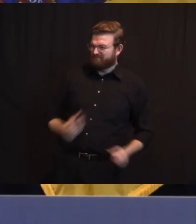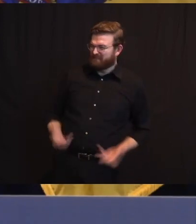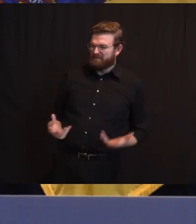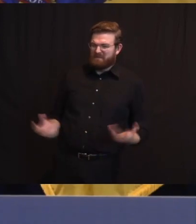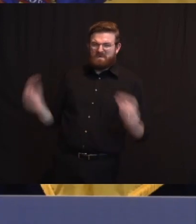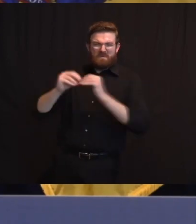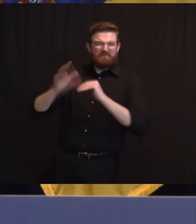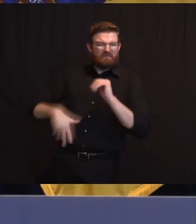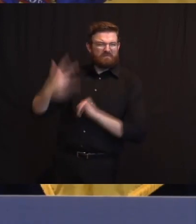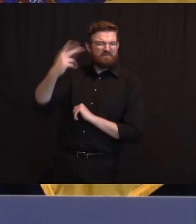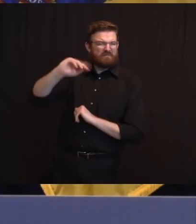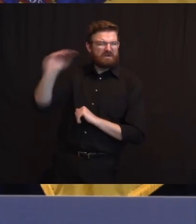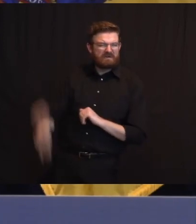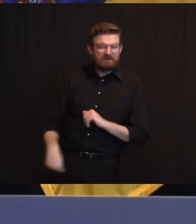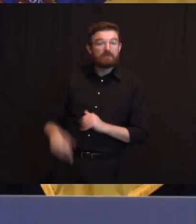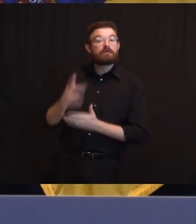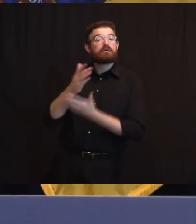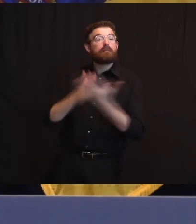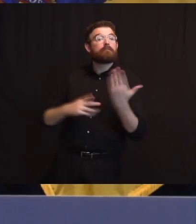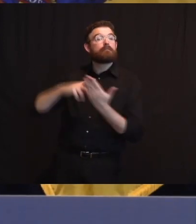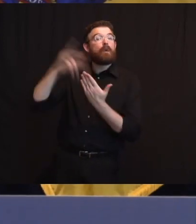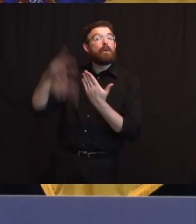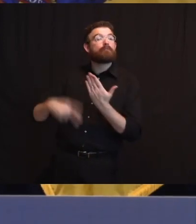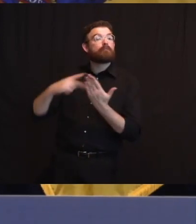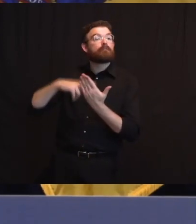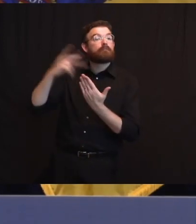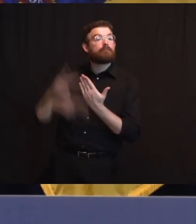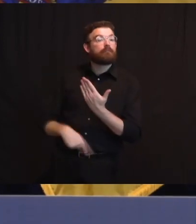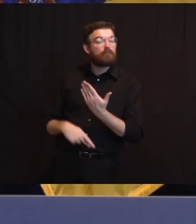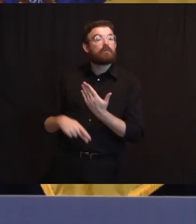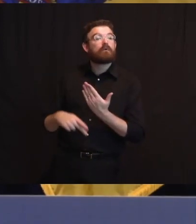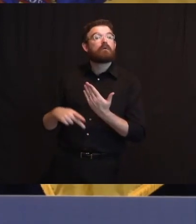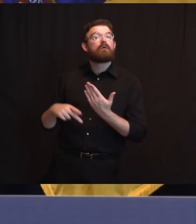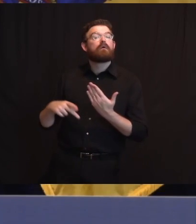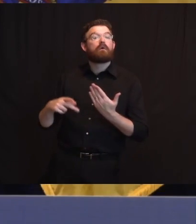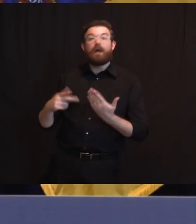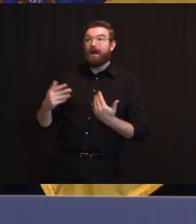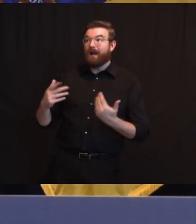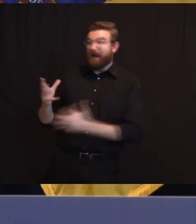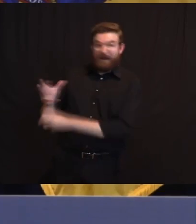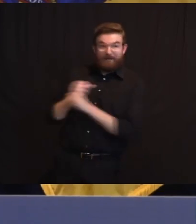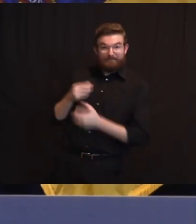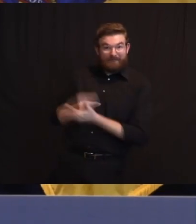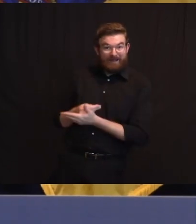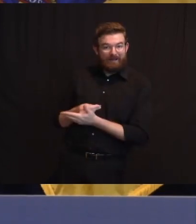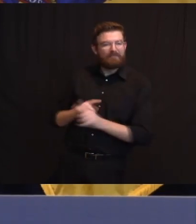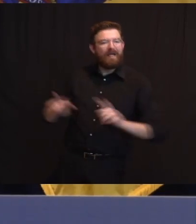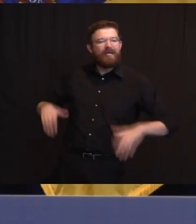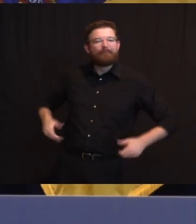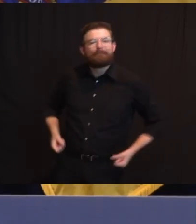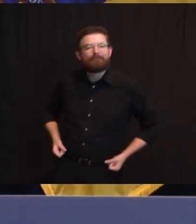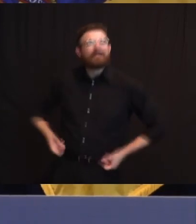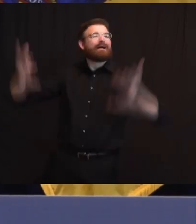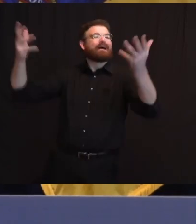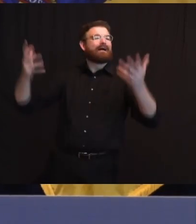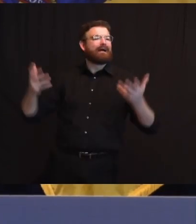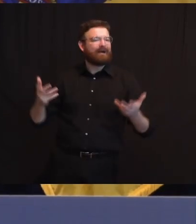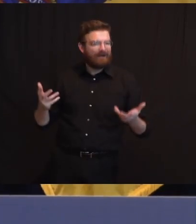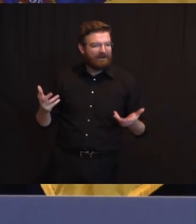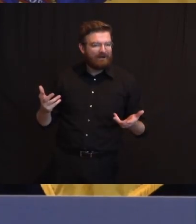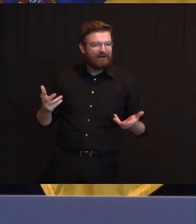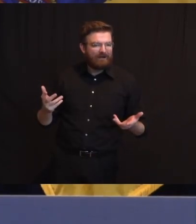are in place, to the governor's point, that are being spent over many months, and without a guarantee of additional federal money coming from our Treasury, has worked with